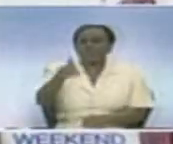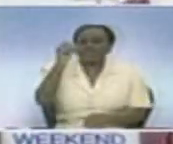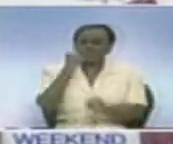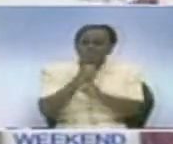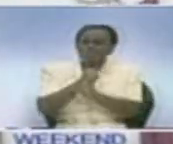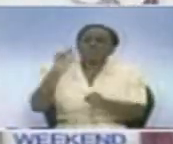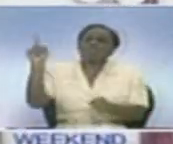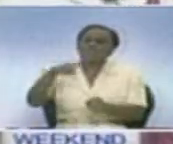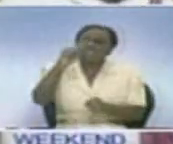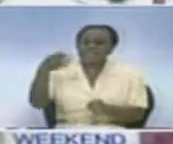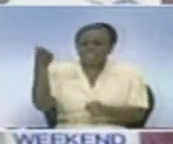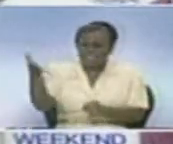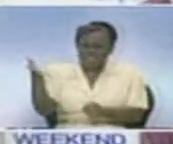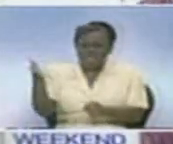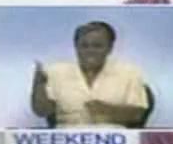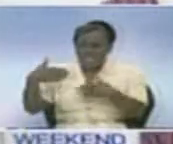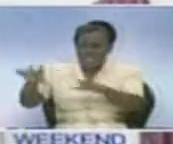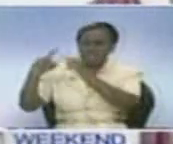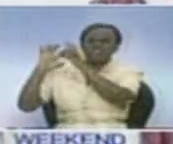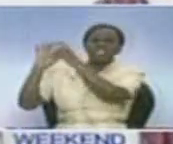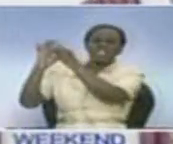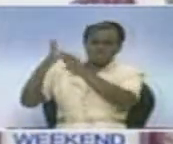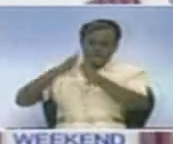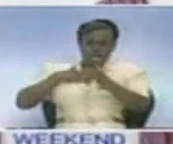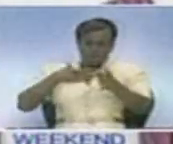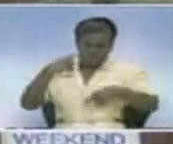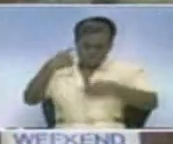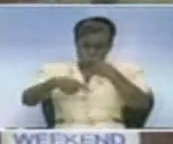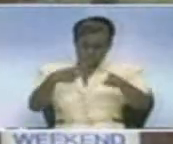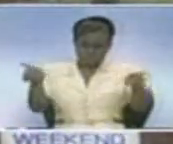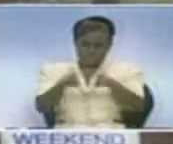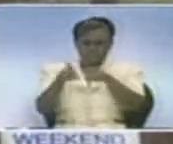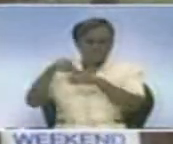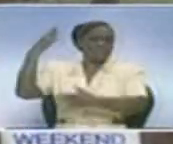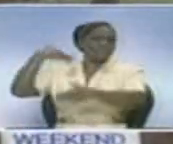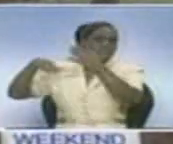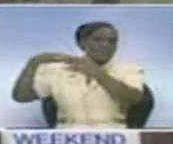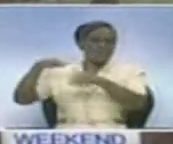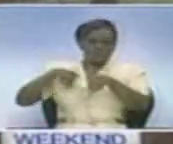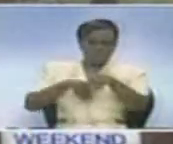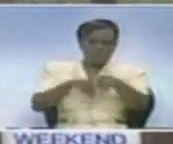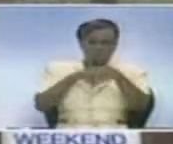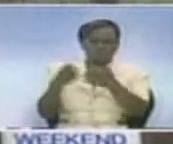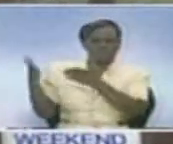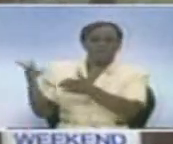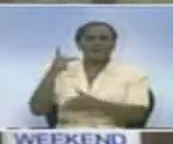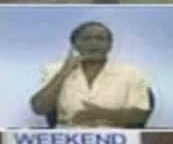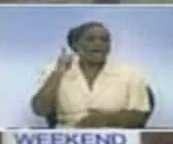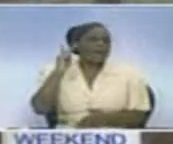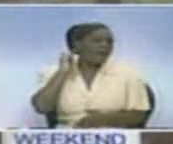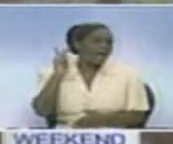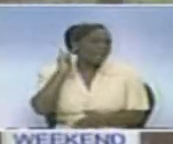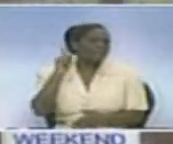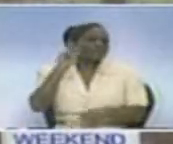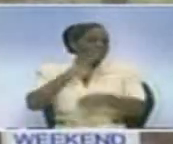maofu, atuachie mila yetu itumu vile ilikuwa inadumu hapo awali. We traced Maina Njenga to his current home to get his word